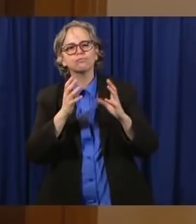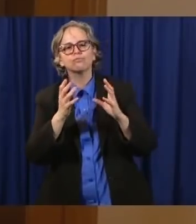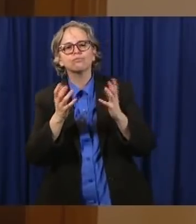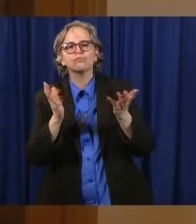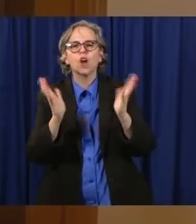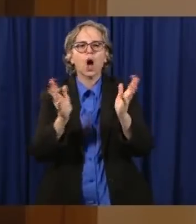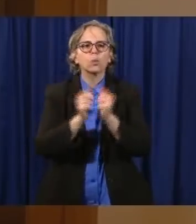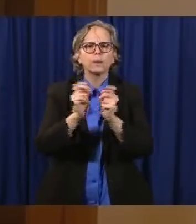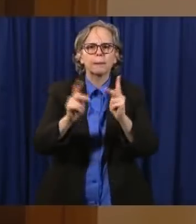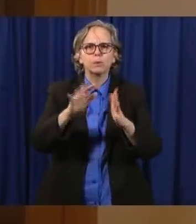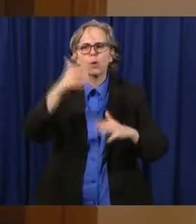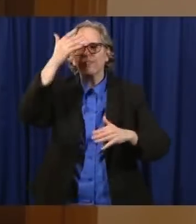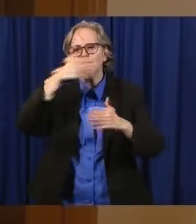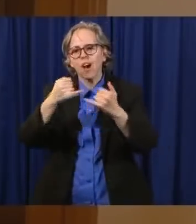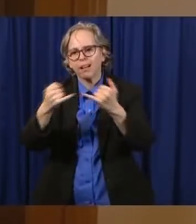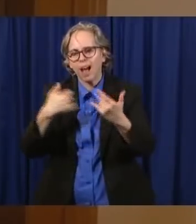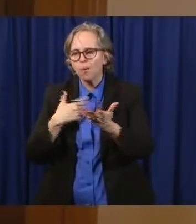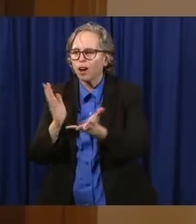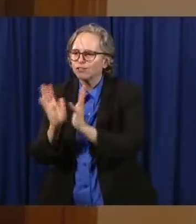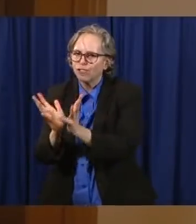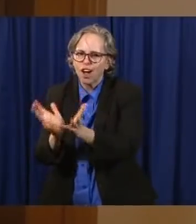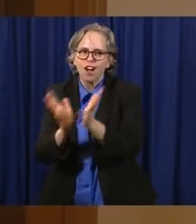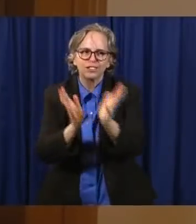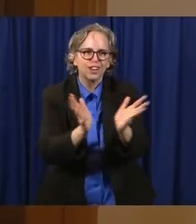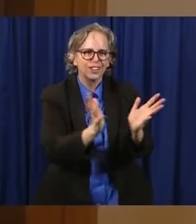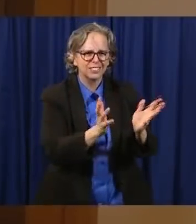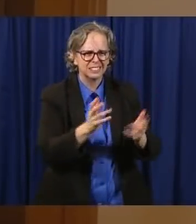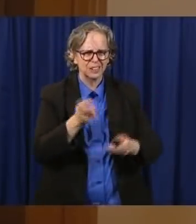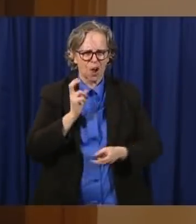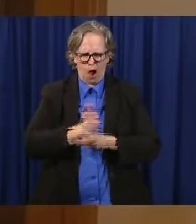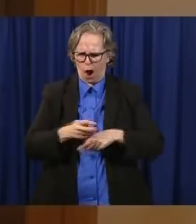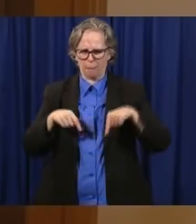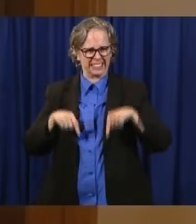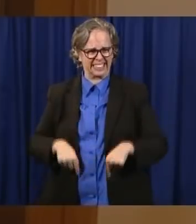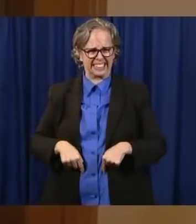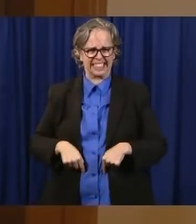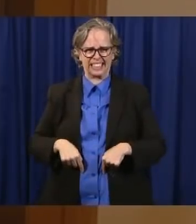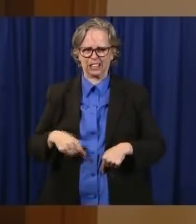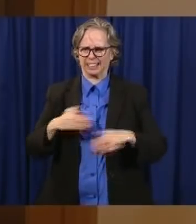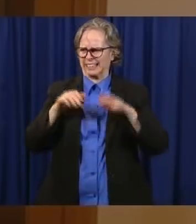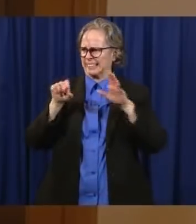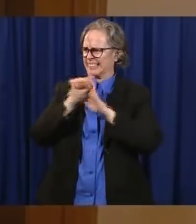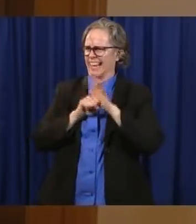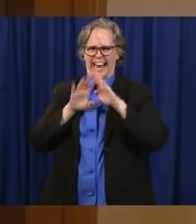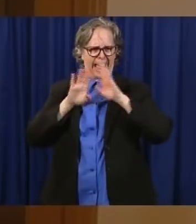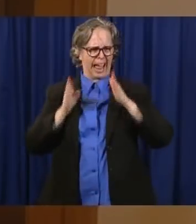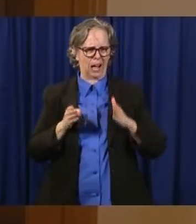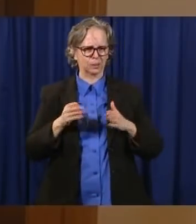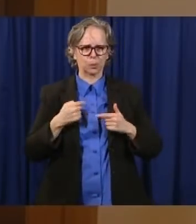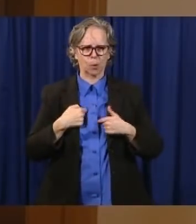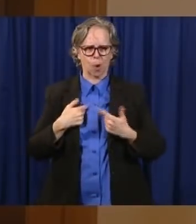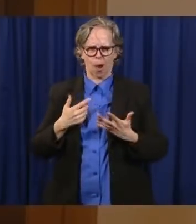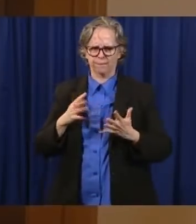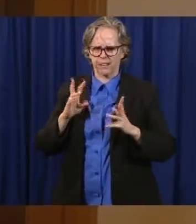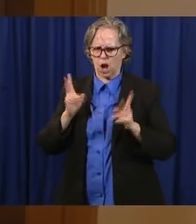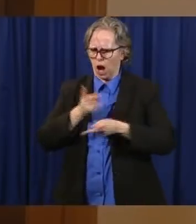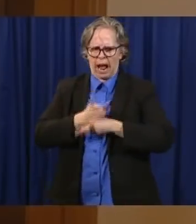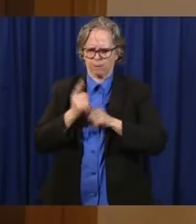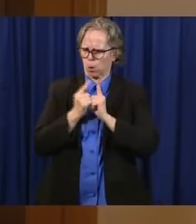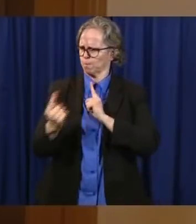lines. It's hard being here in the State House. We're observing very careful social distancing,